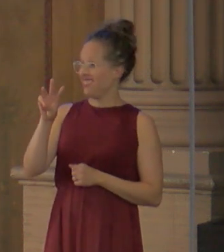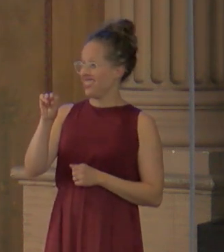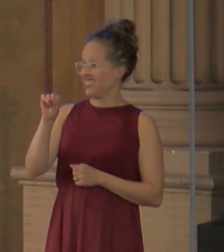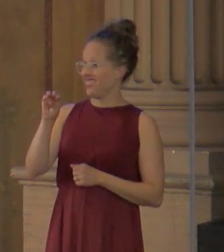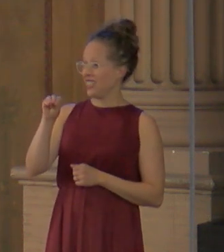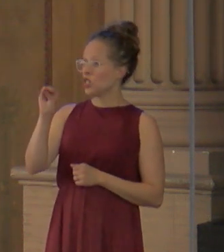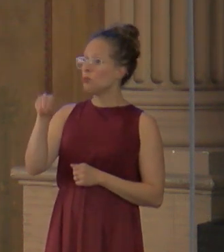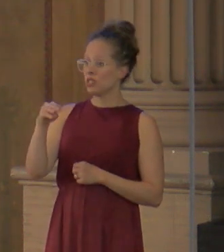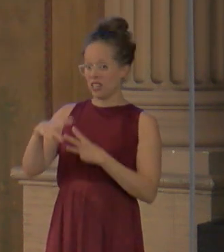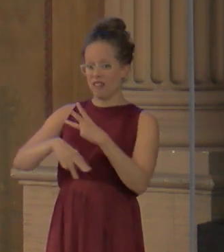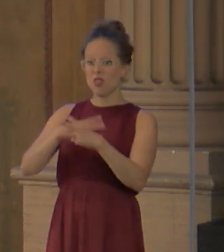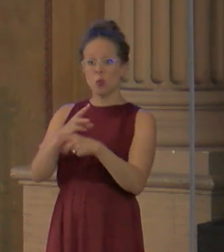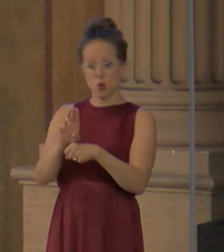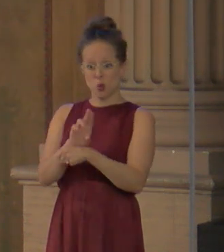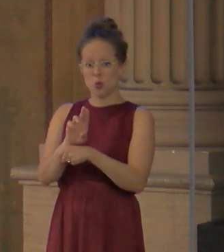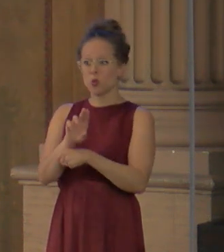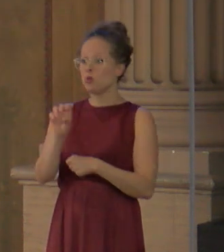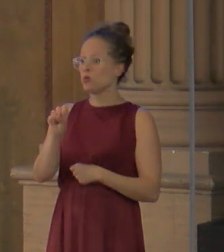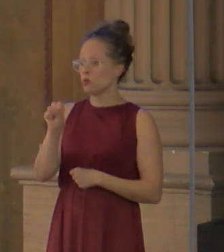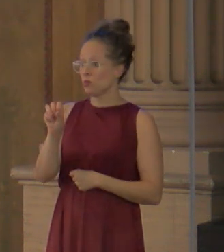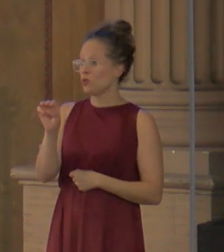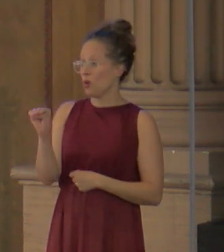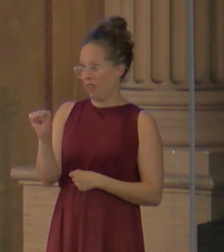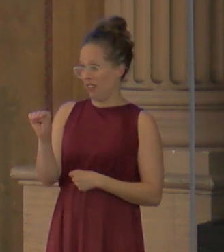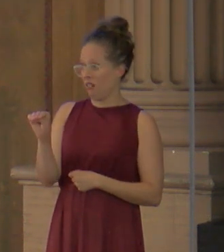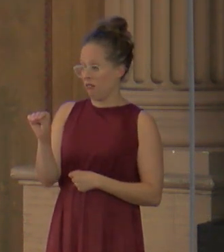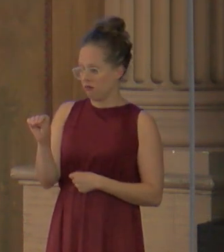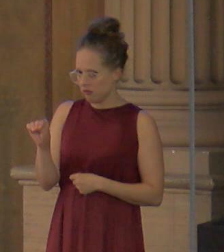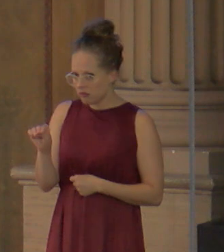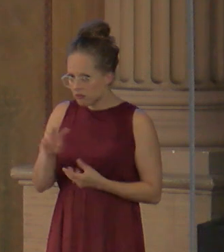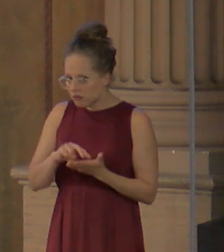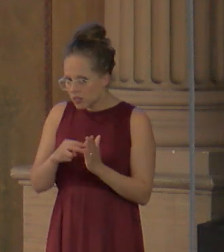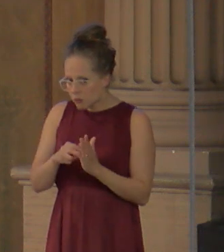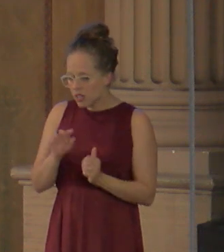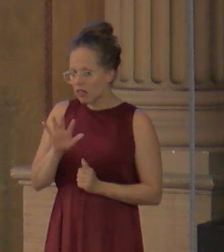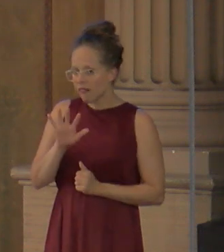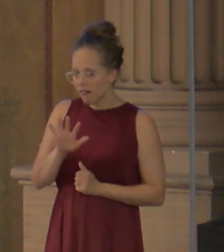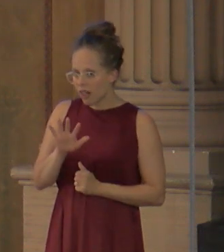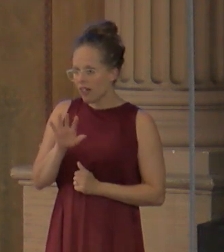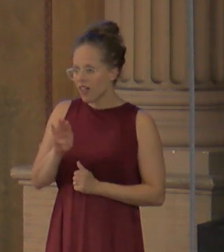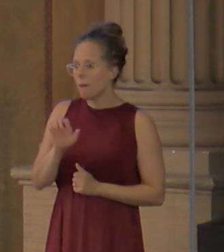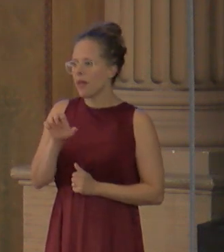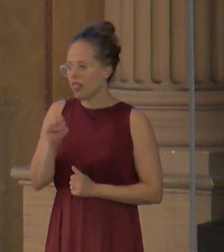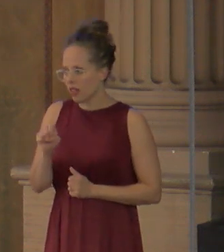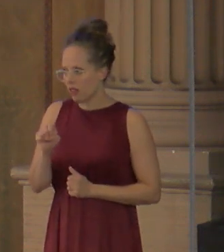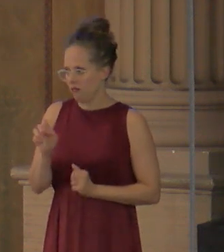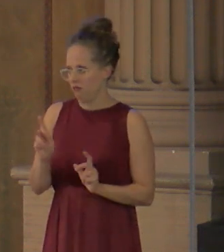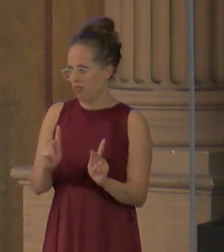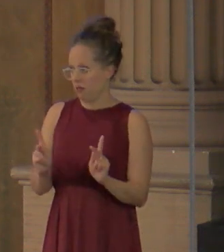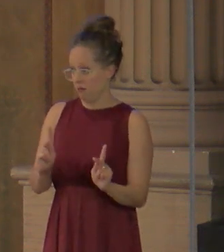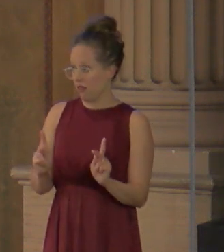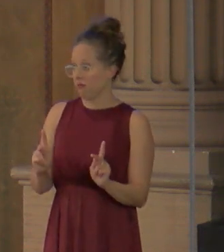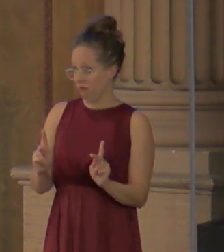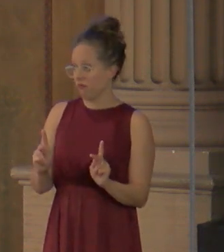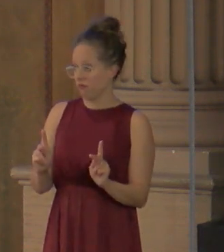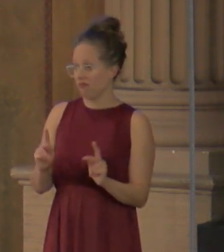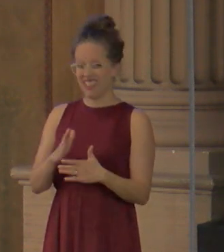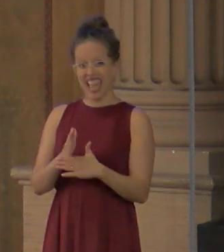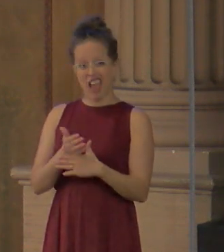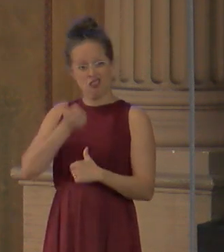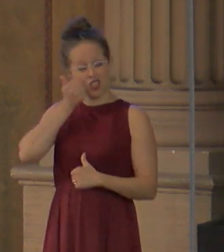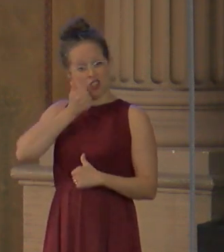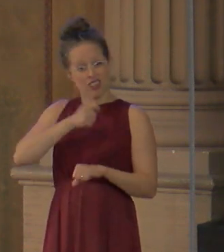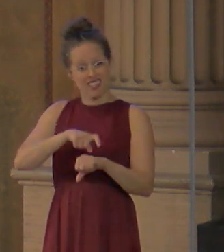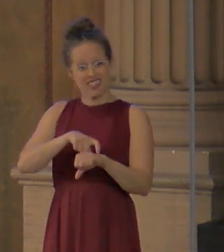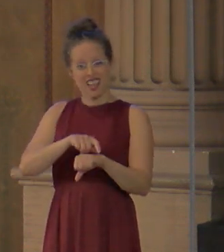world's population uses social media. That's nearly 5 billion people. The average daily time spent on social media is 2 hours